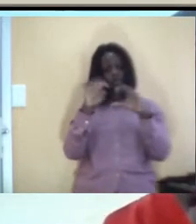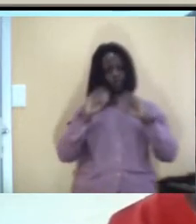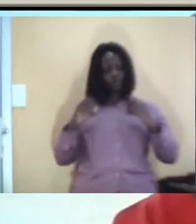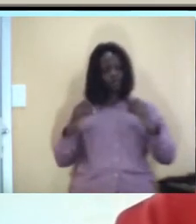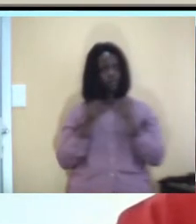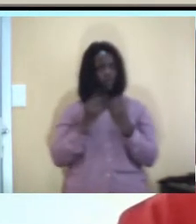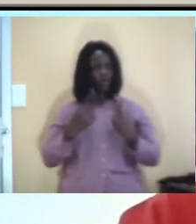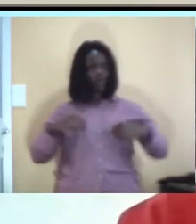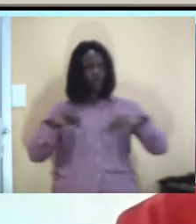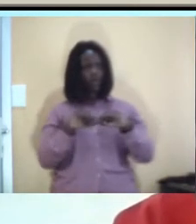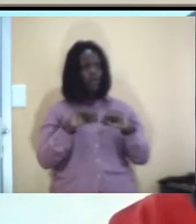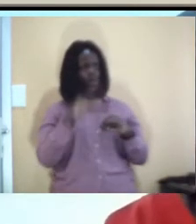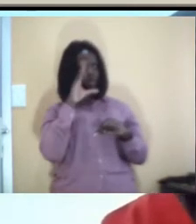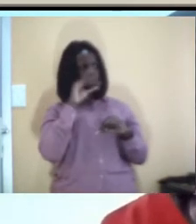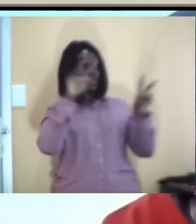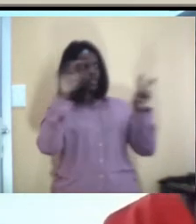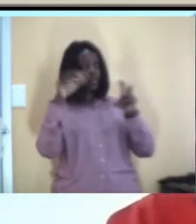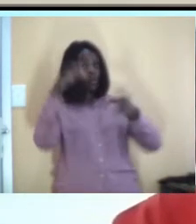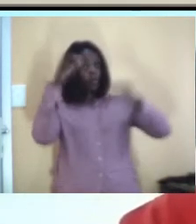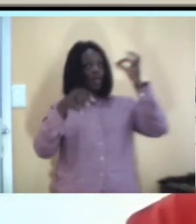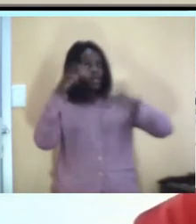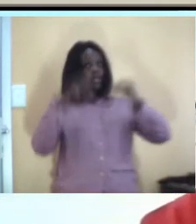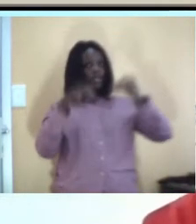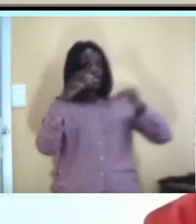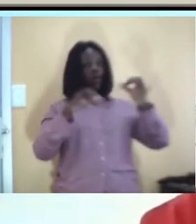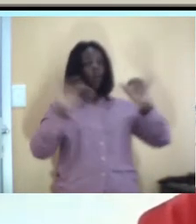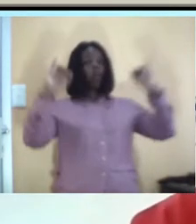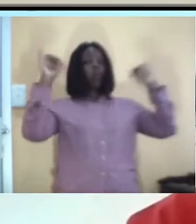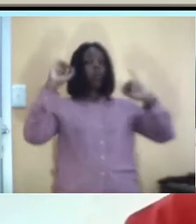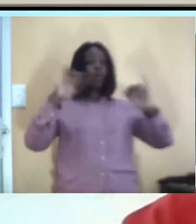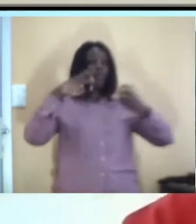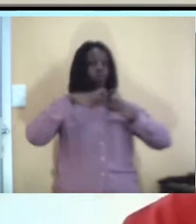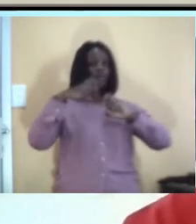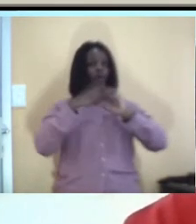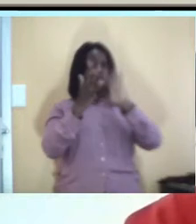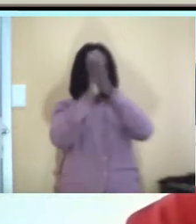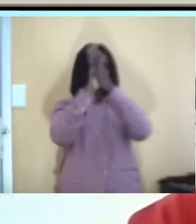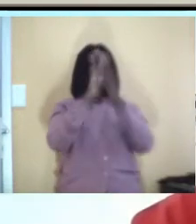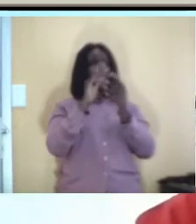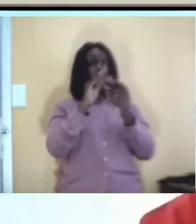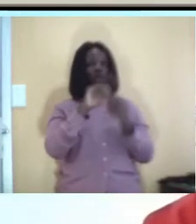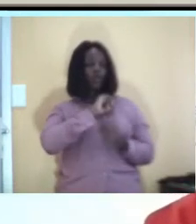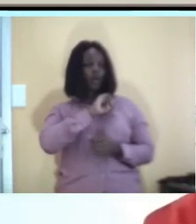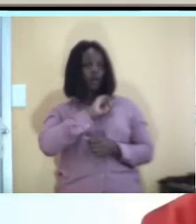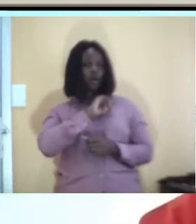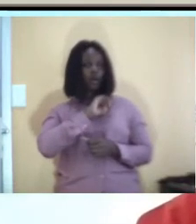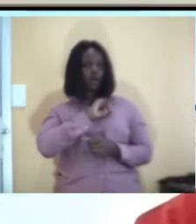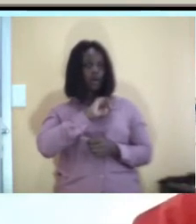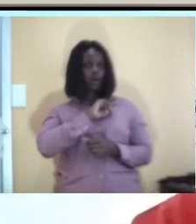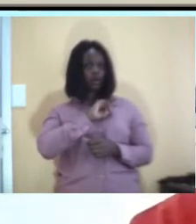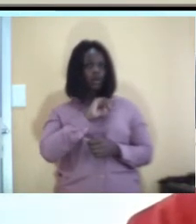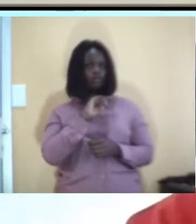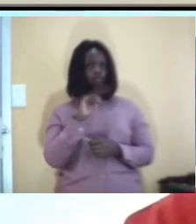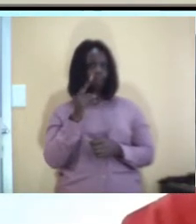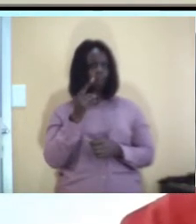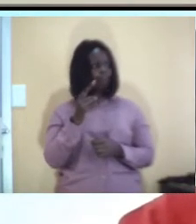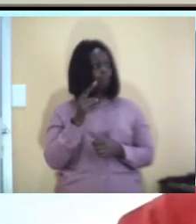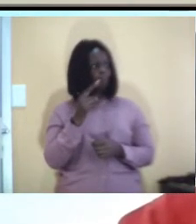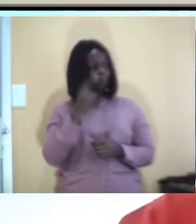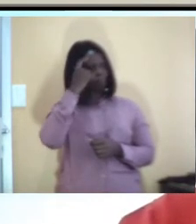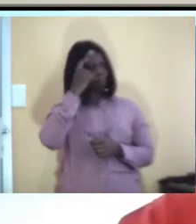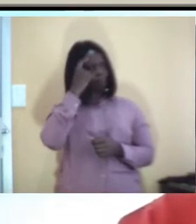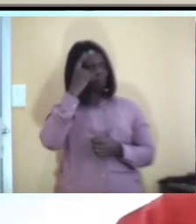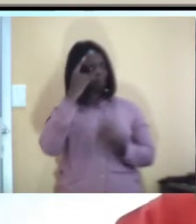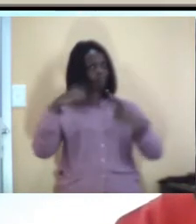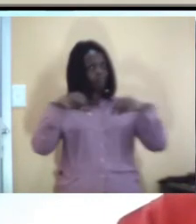to politicize crisis, and it is why we have not reduced our superior logic to